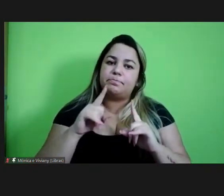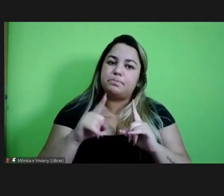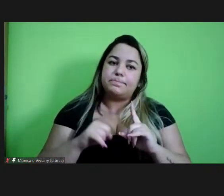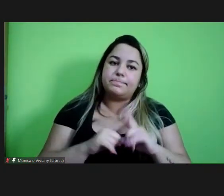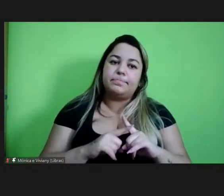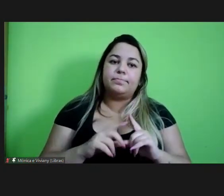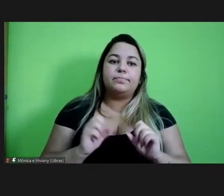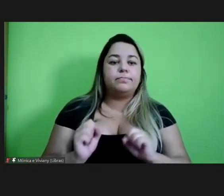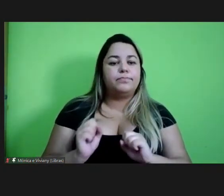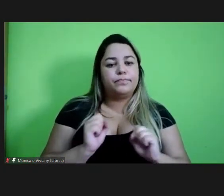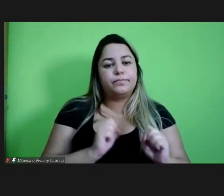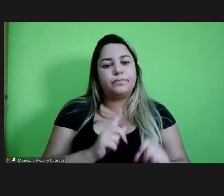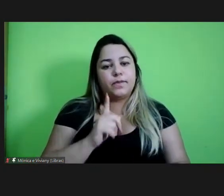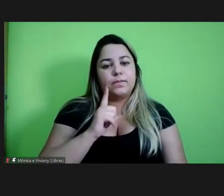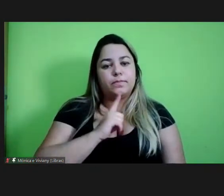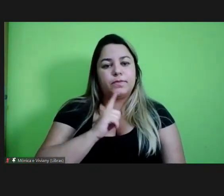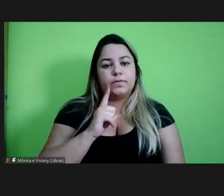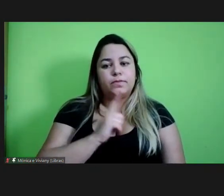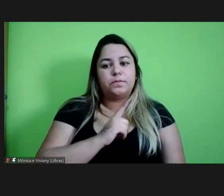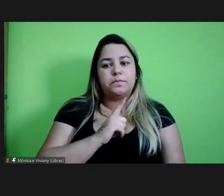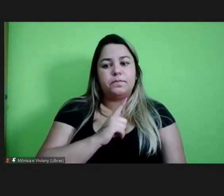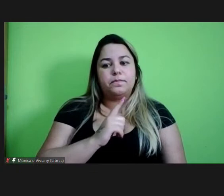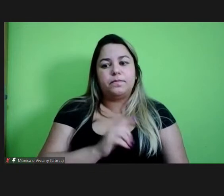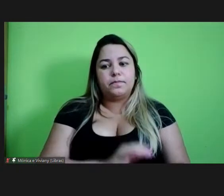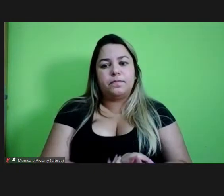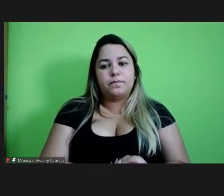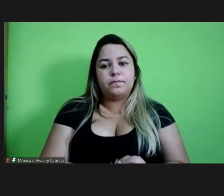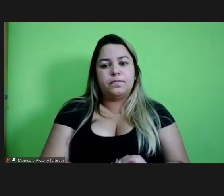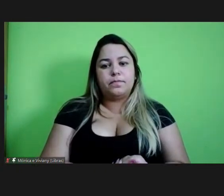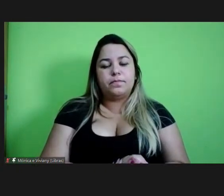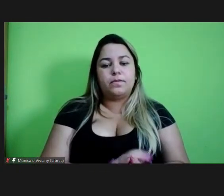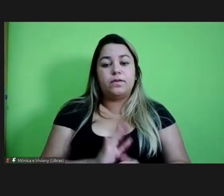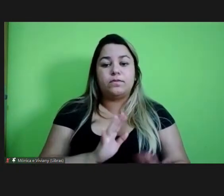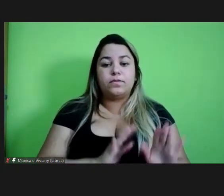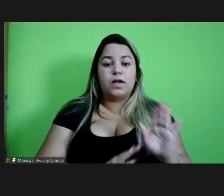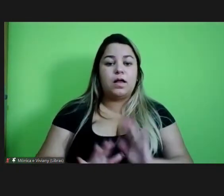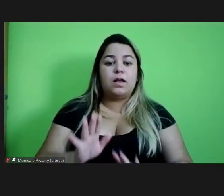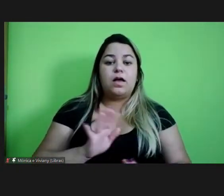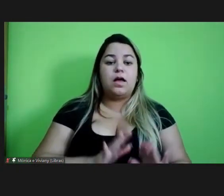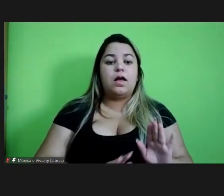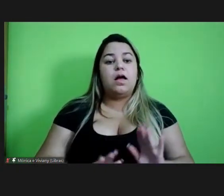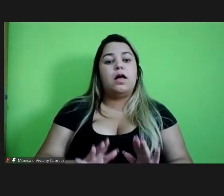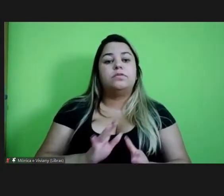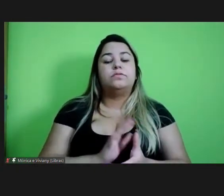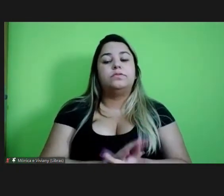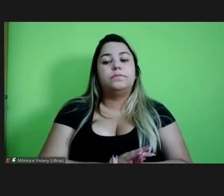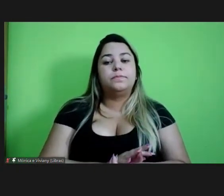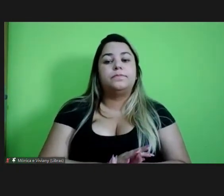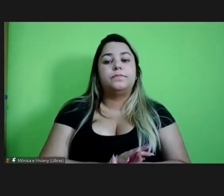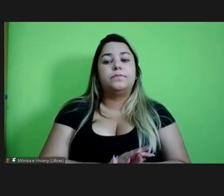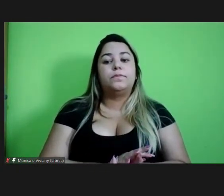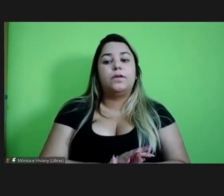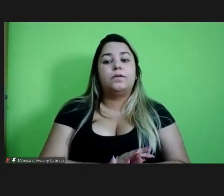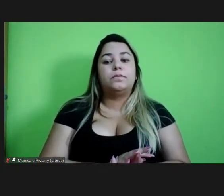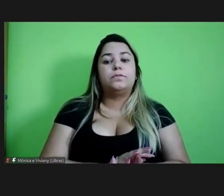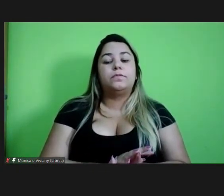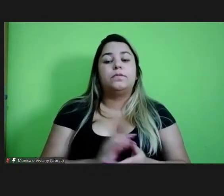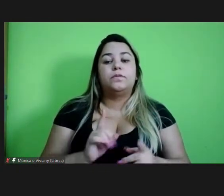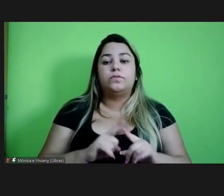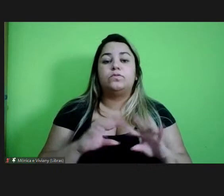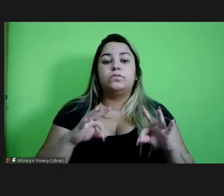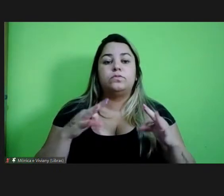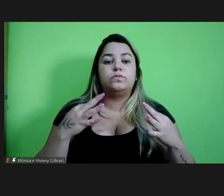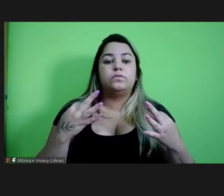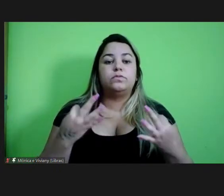children, pregnant women, so that we can have, let's say, an integral care in the individual,